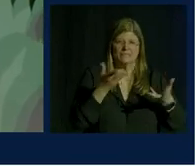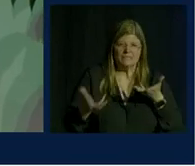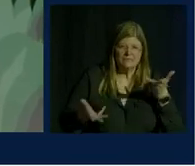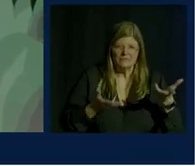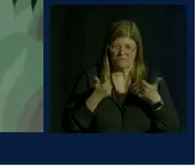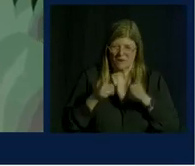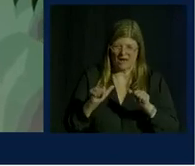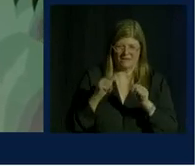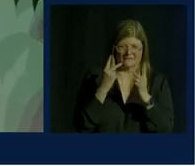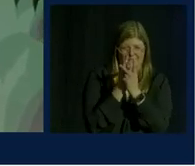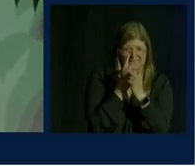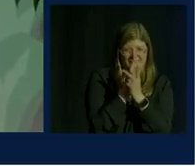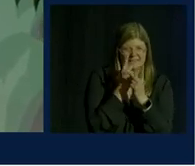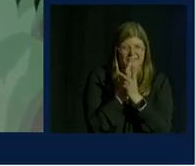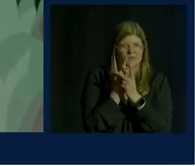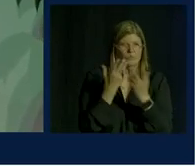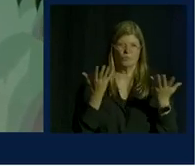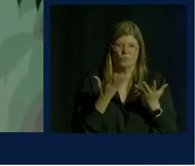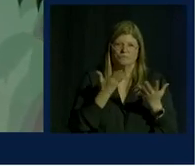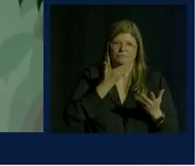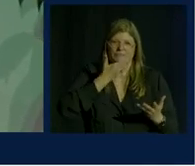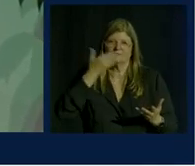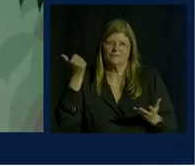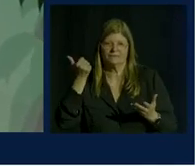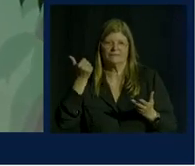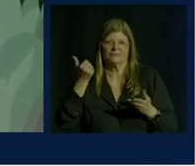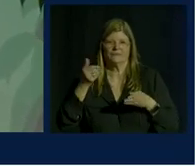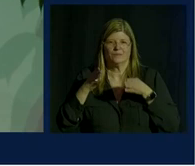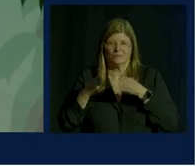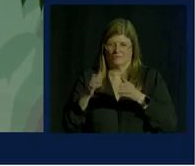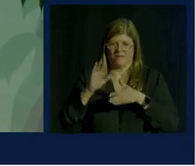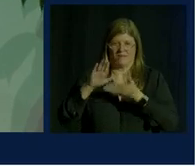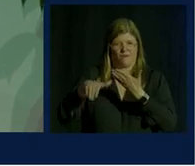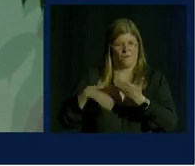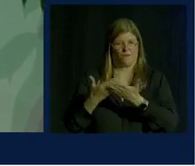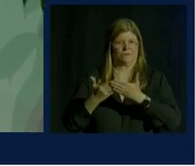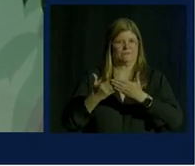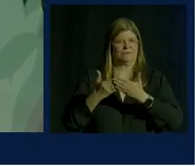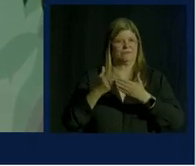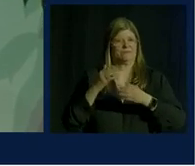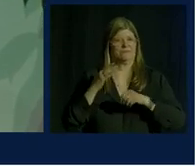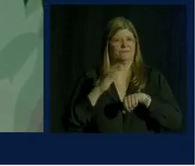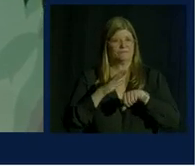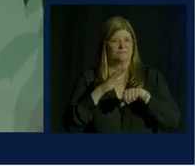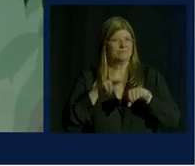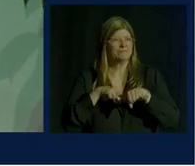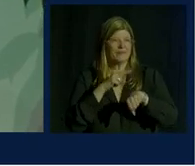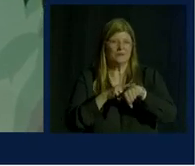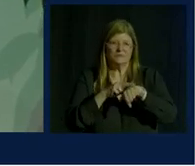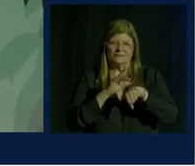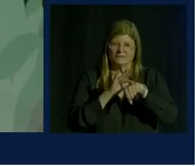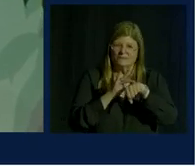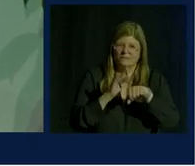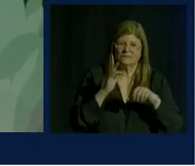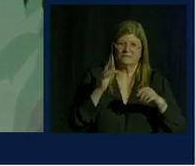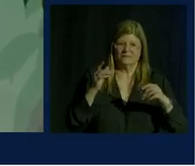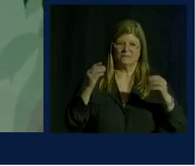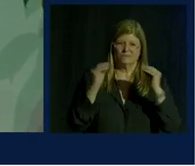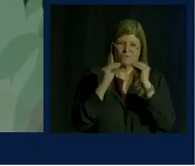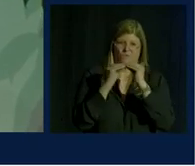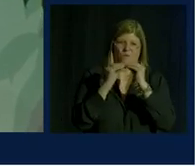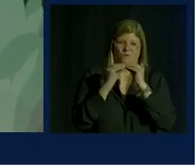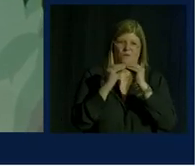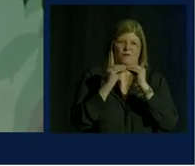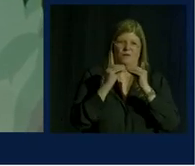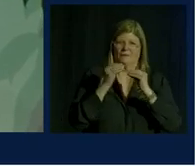trying to figure out what's the best way to have an all-natural skincare store be more convenient. And so we decided we were just going to